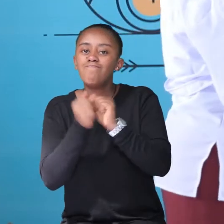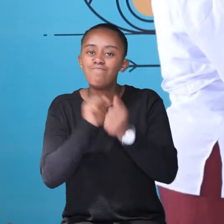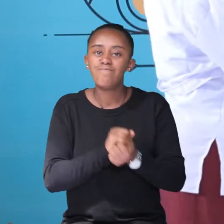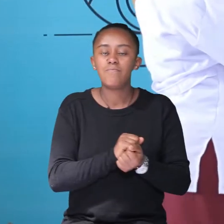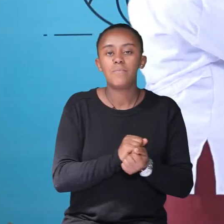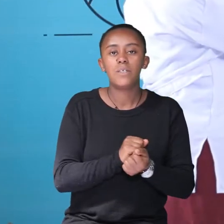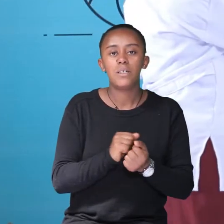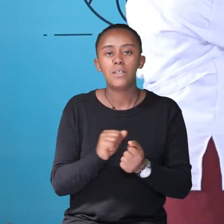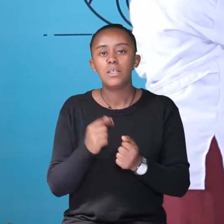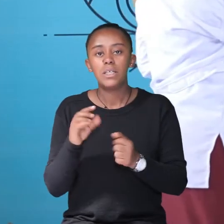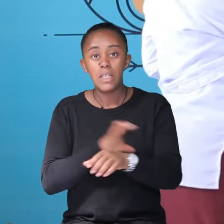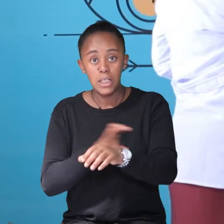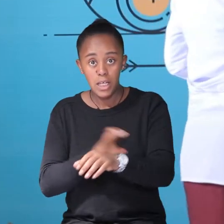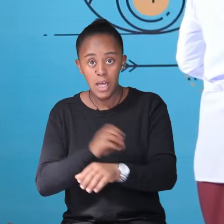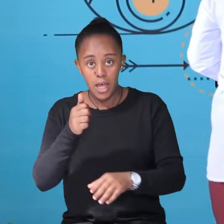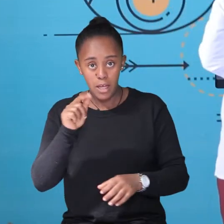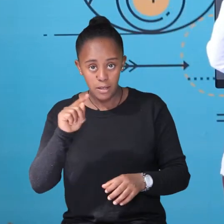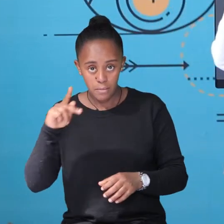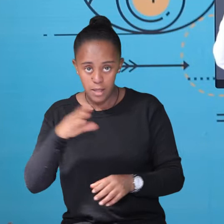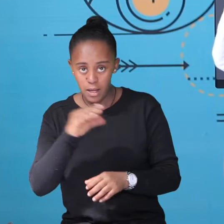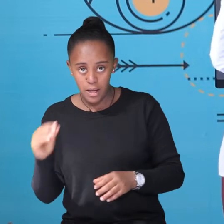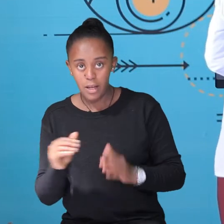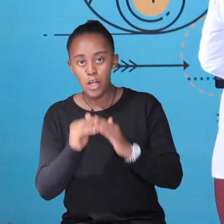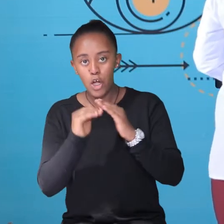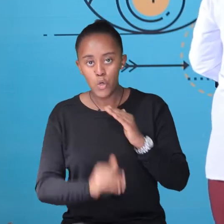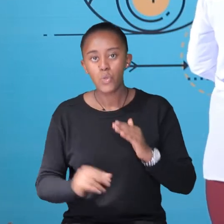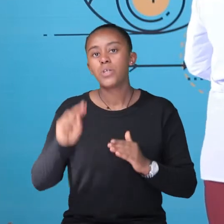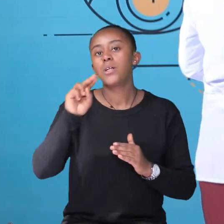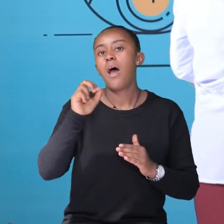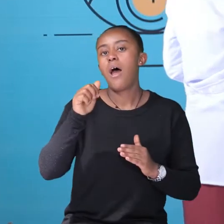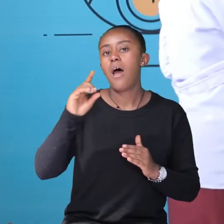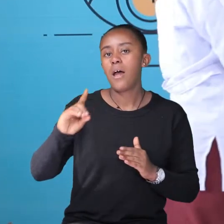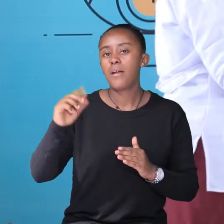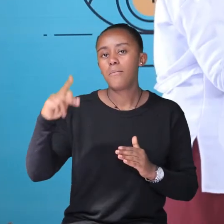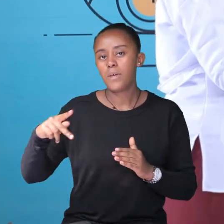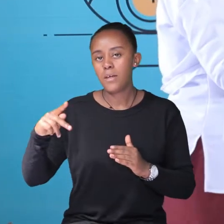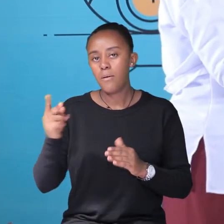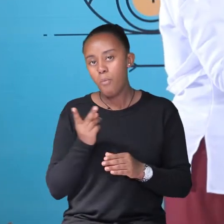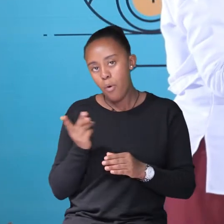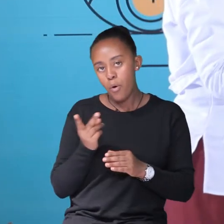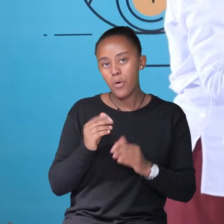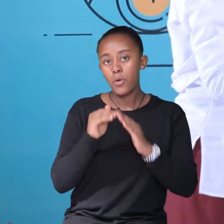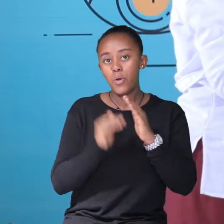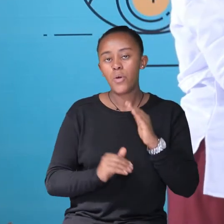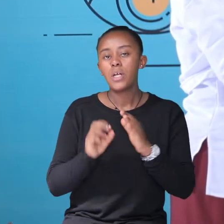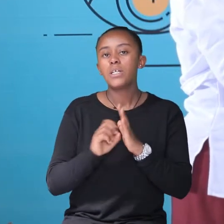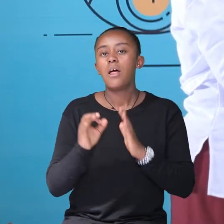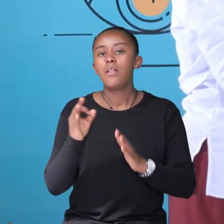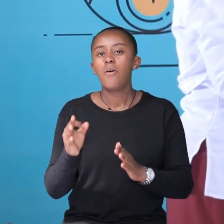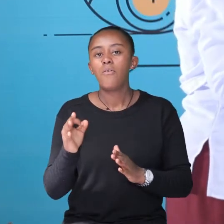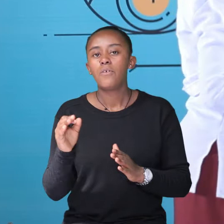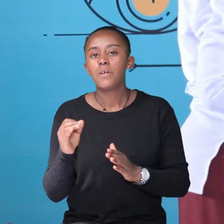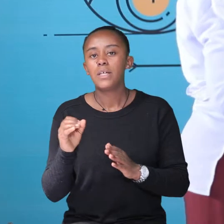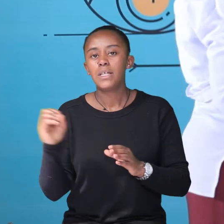cell uses ATP and reduced NADP. Both ATP and reduced NADP are result of